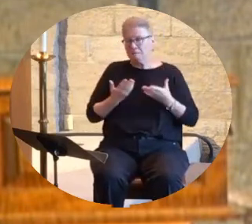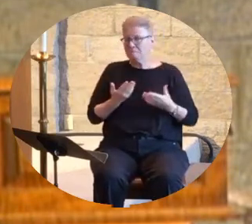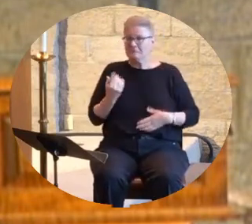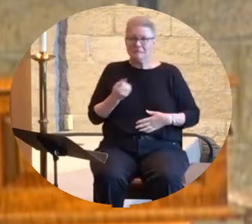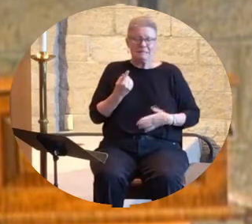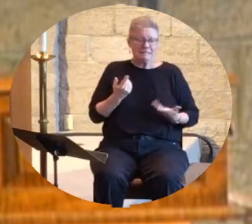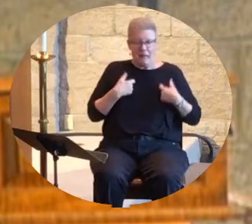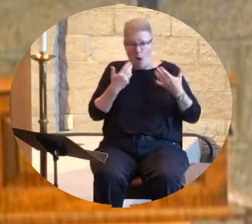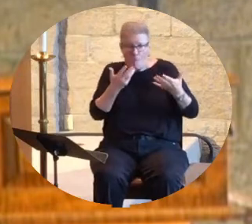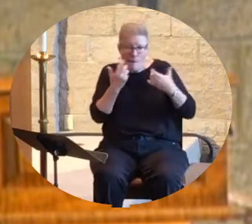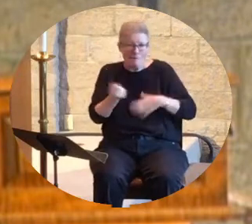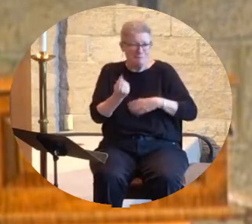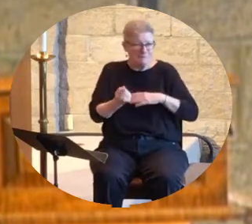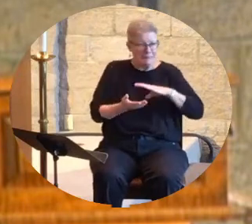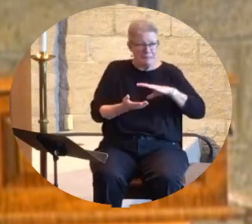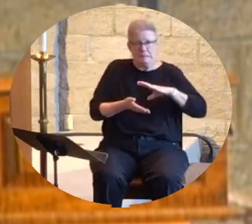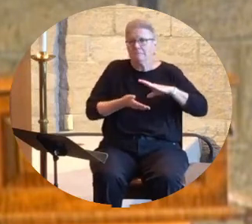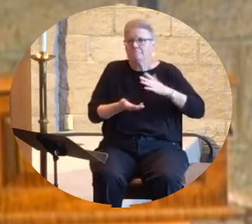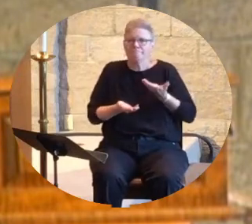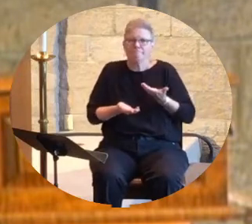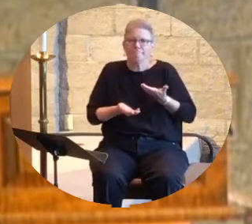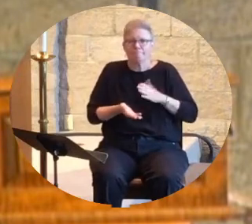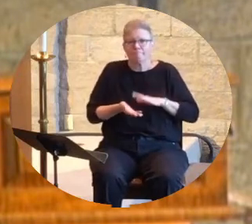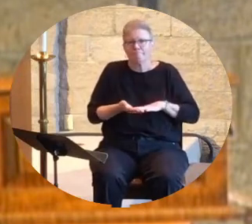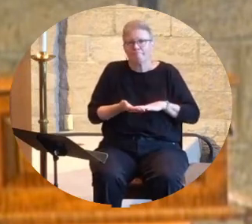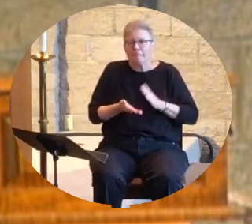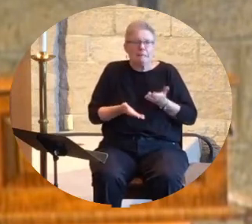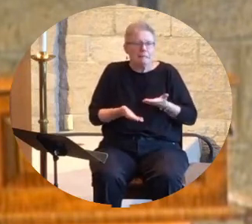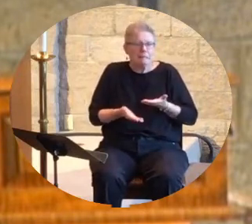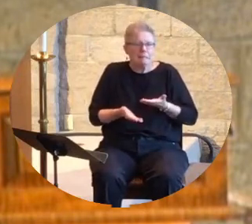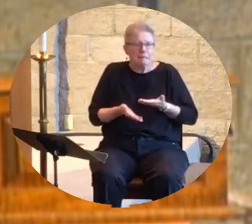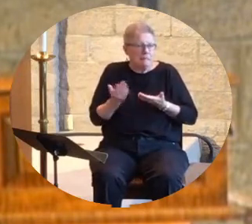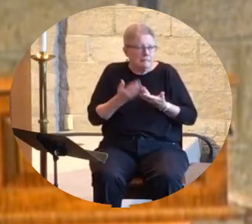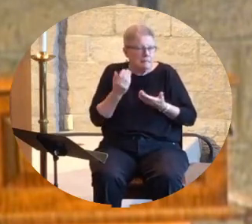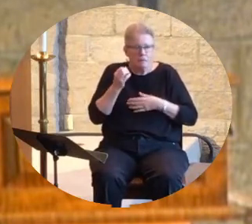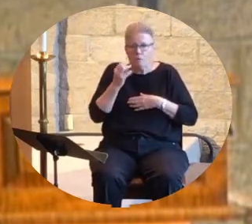comfort, or the pleasure of the moment.